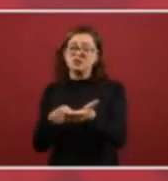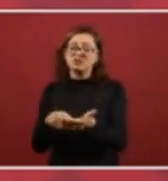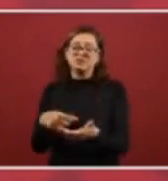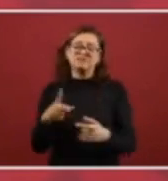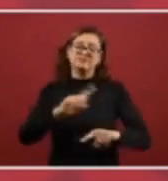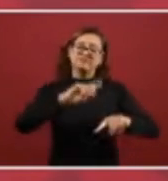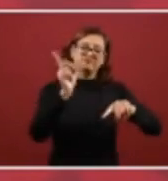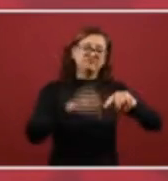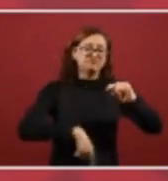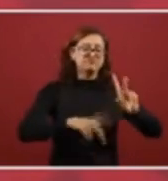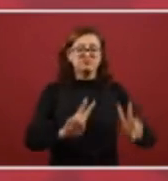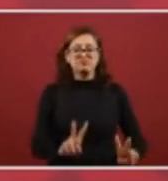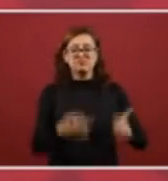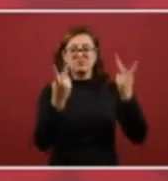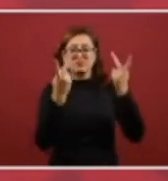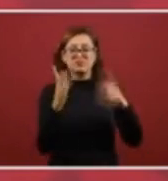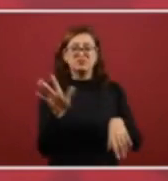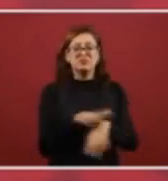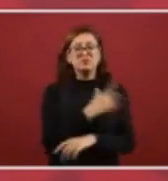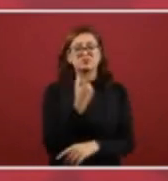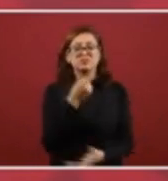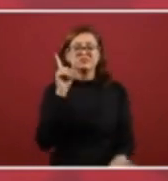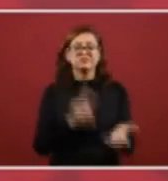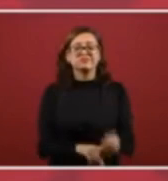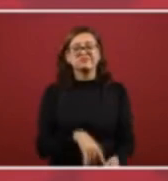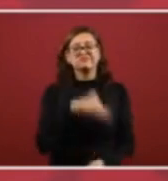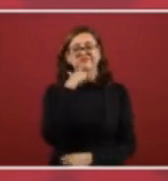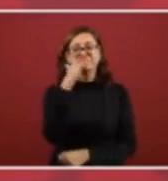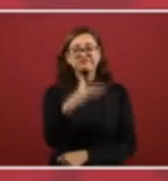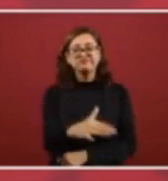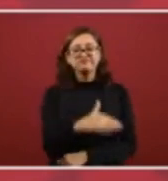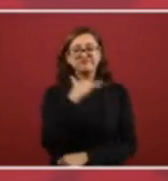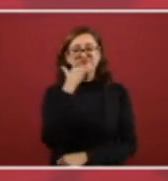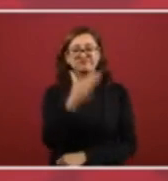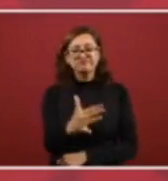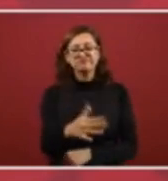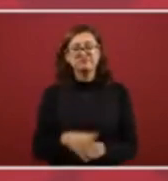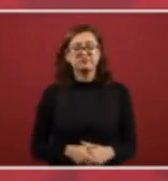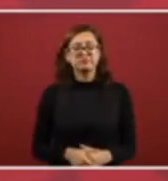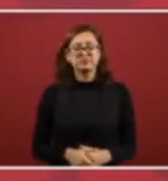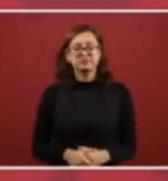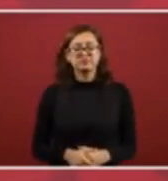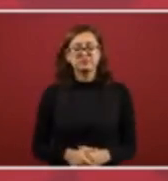all these spaces are sold due to corruption.